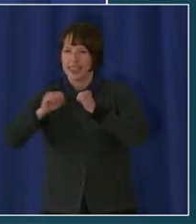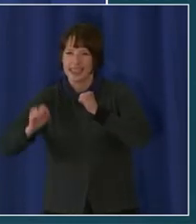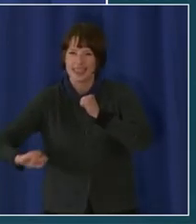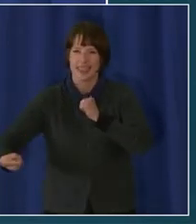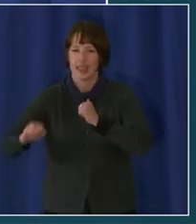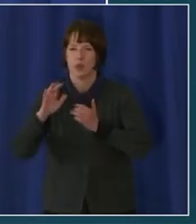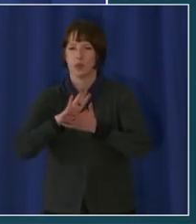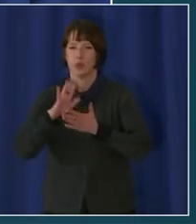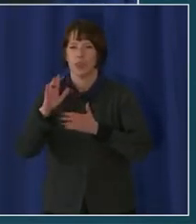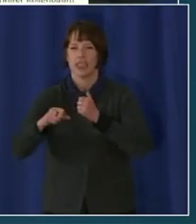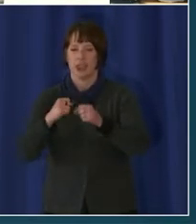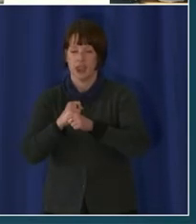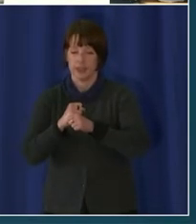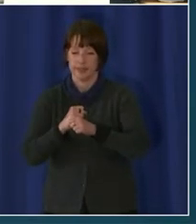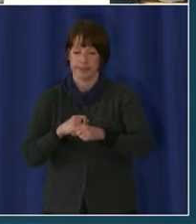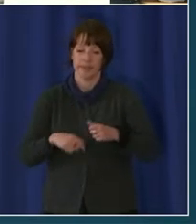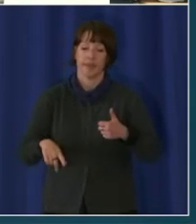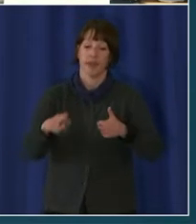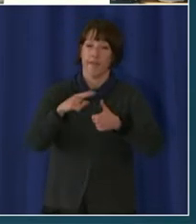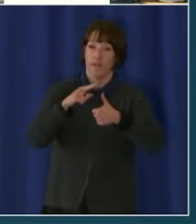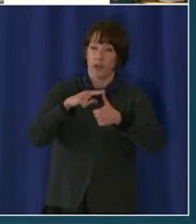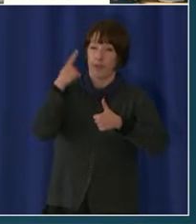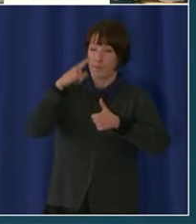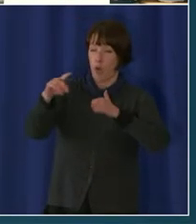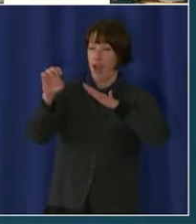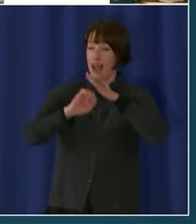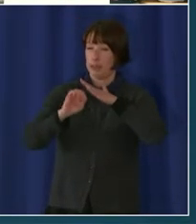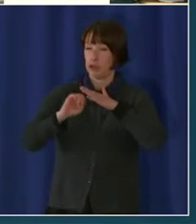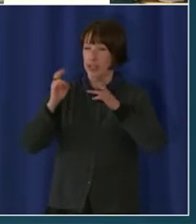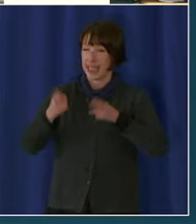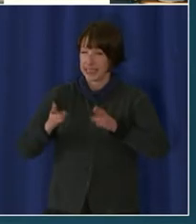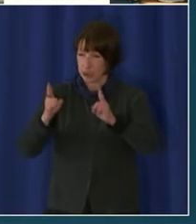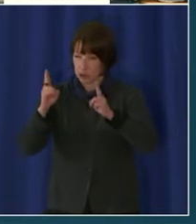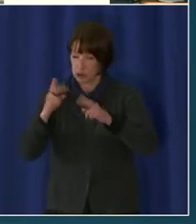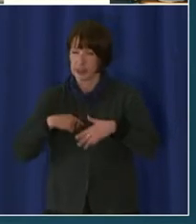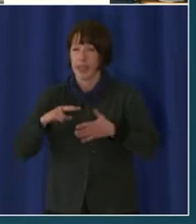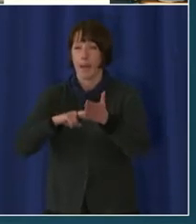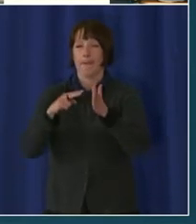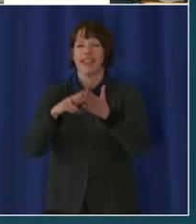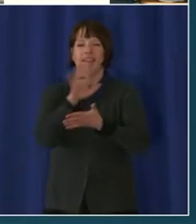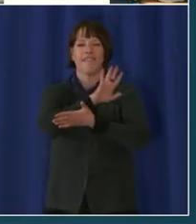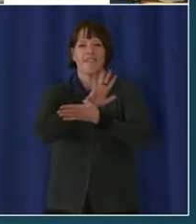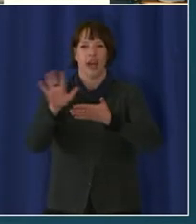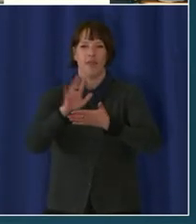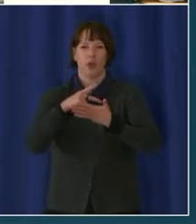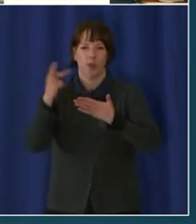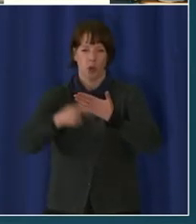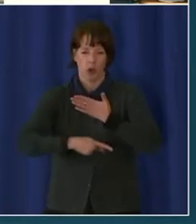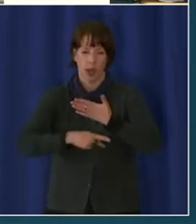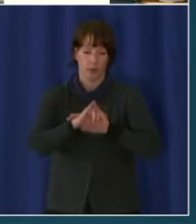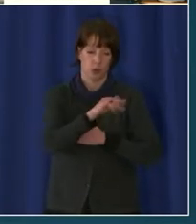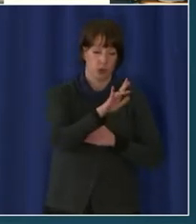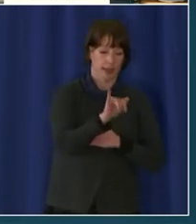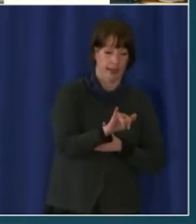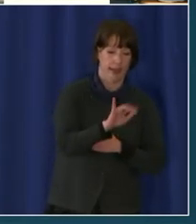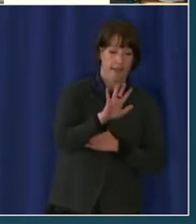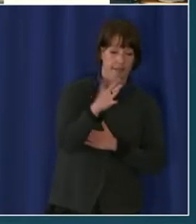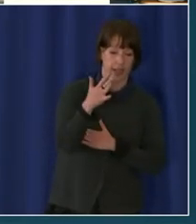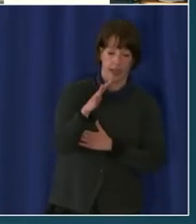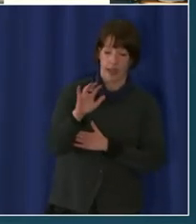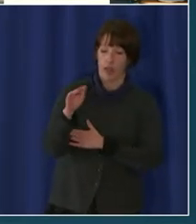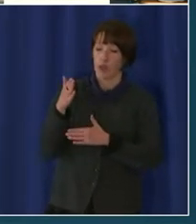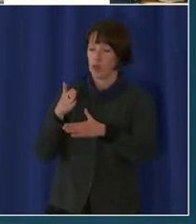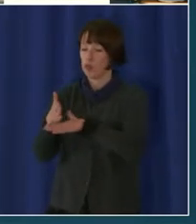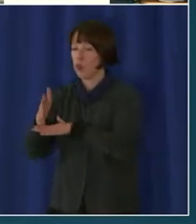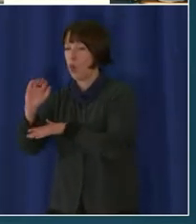school year. For elementary acceleration, it's a 5-week program, so it runs July 5th through August